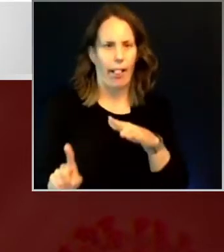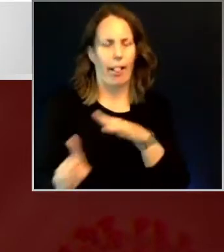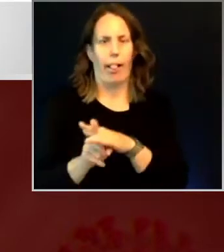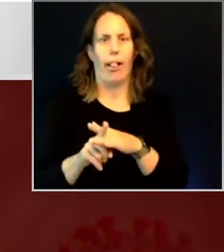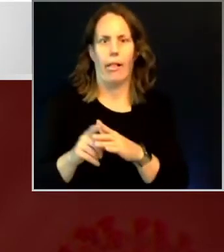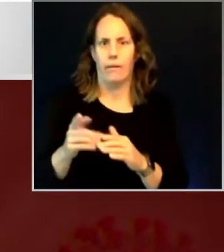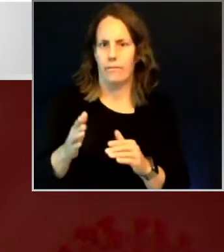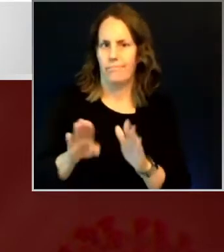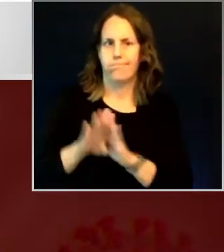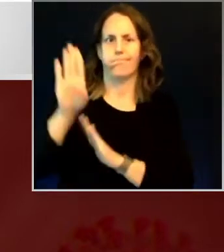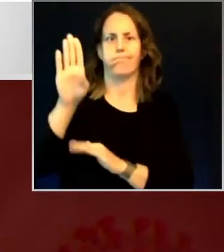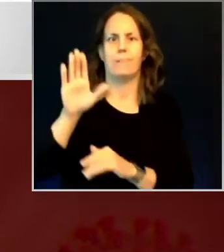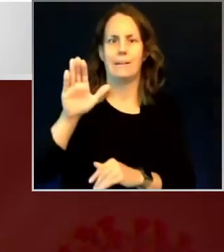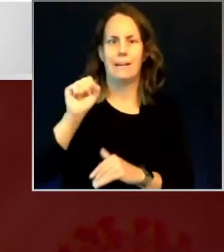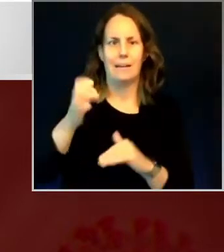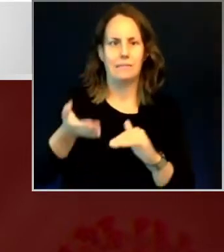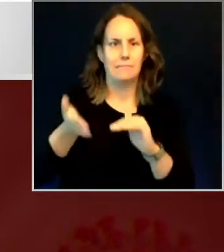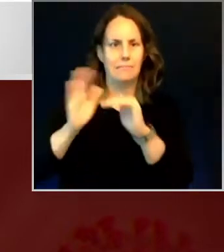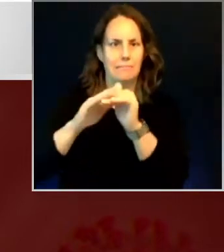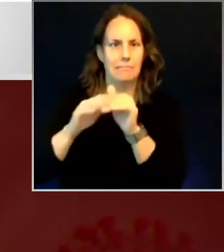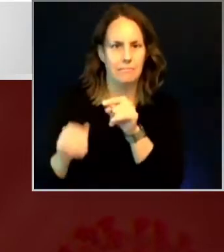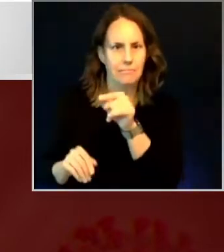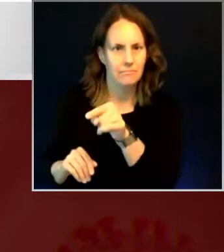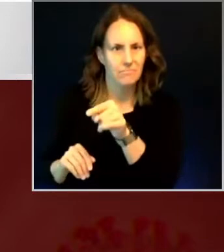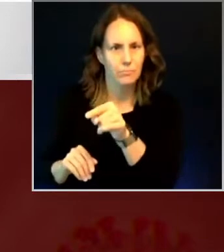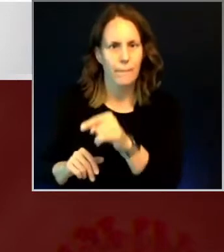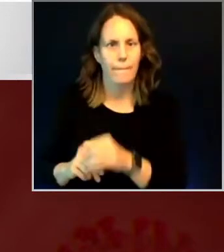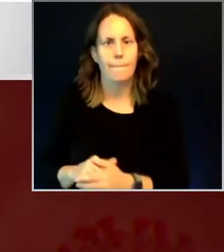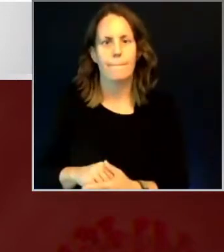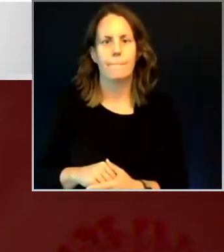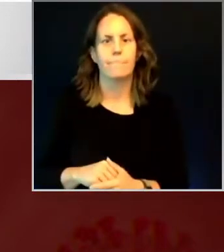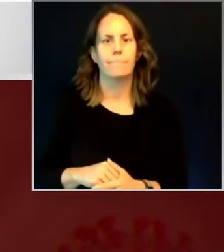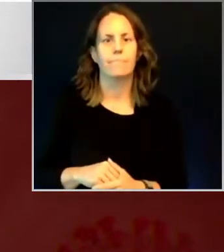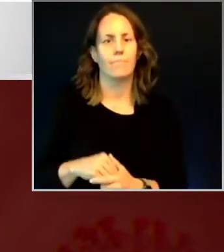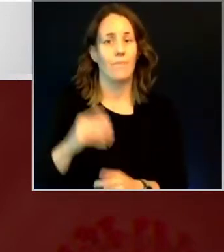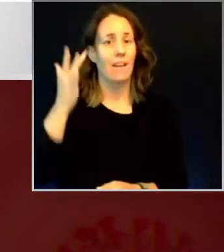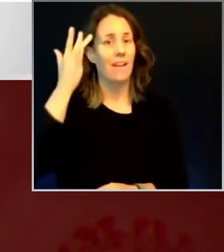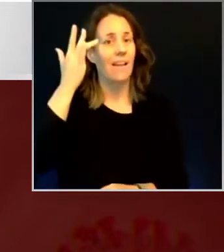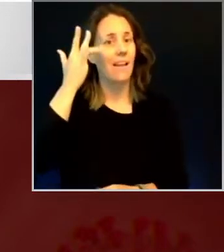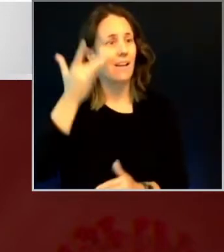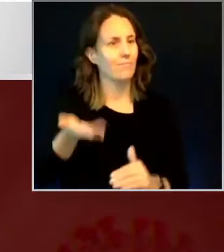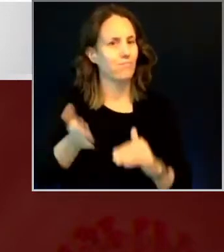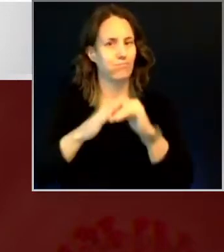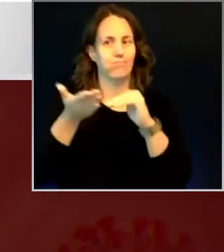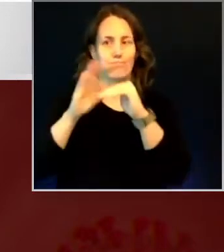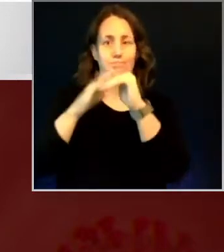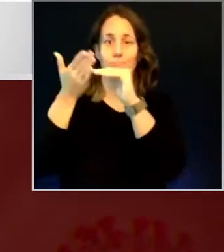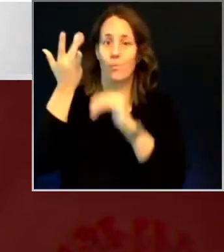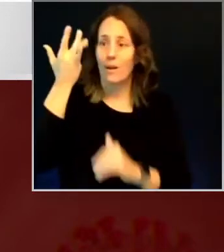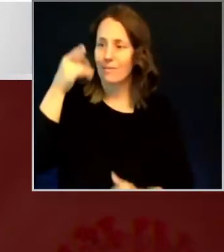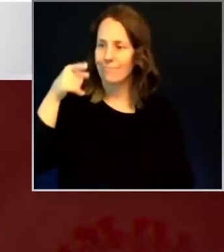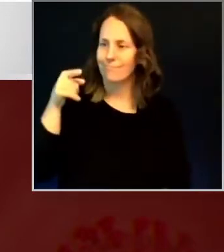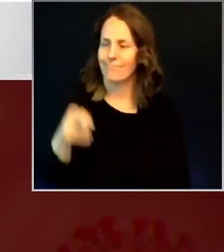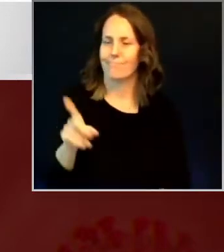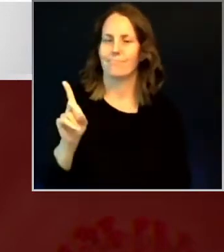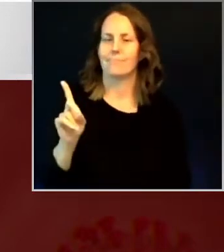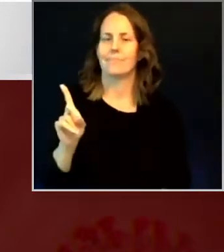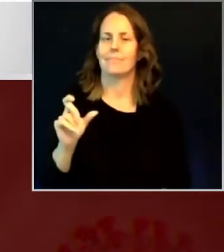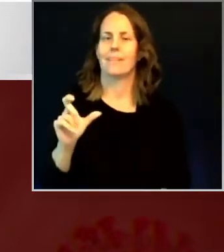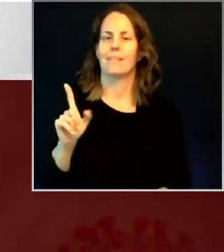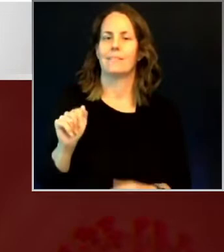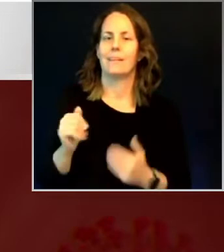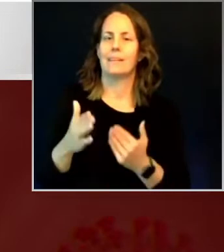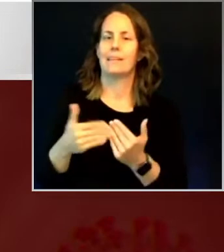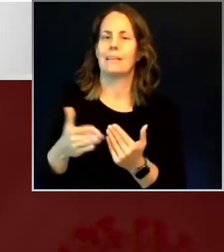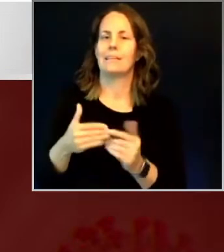due to the Delta variant. Many of these people, because they're not being hospitalized, may